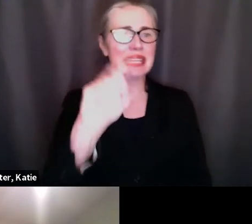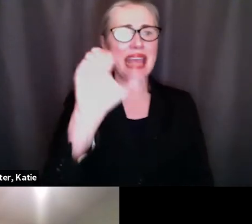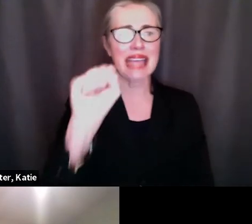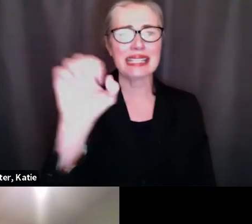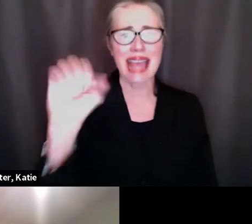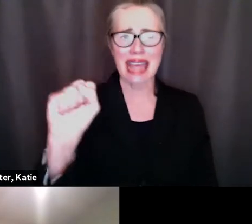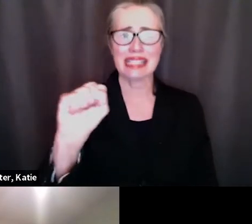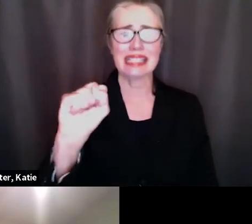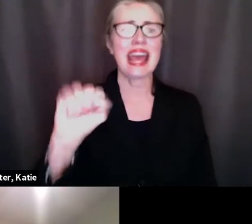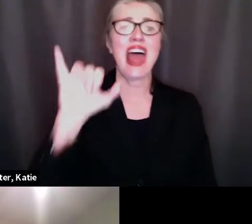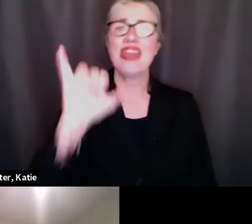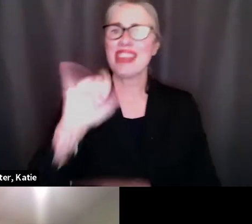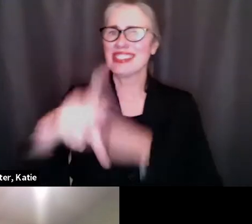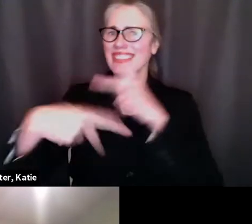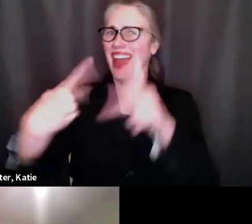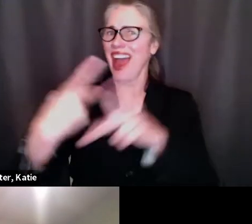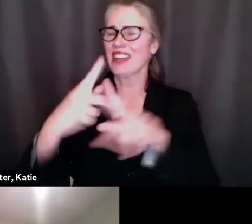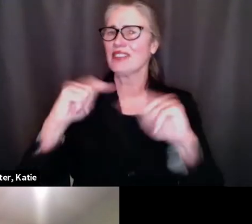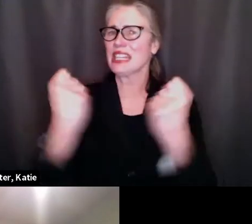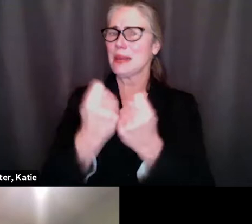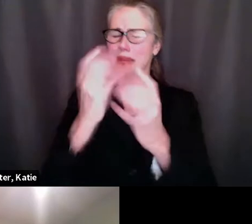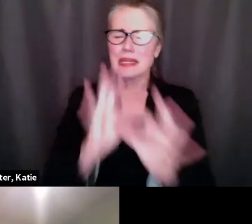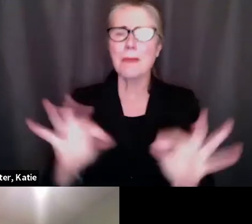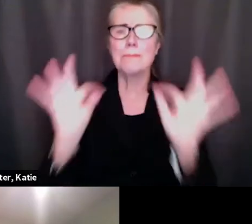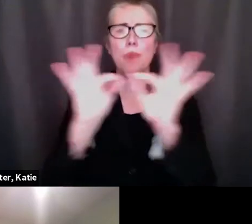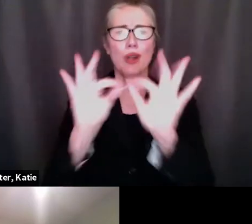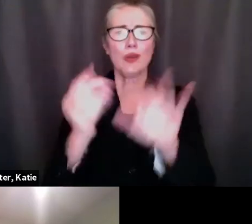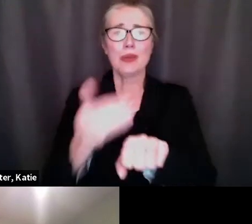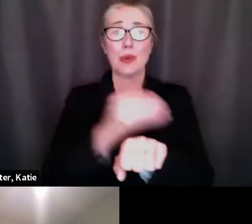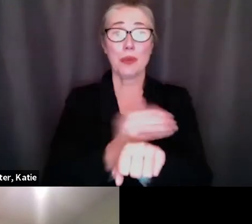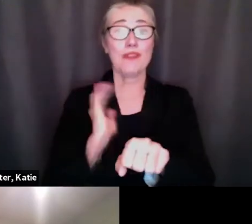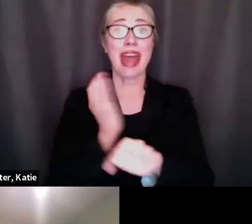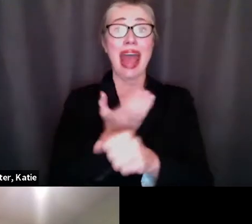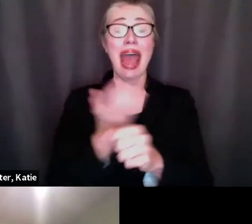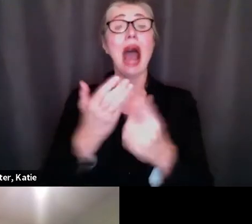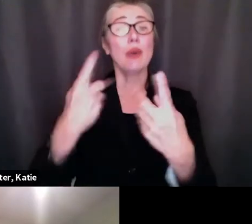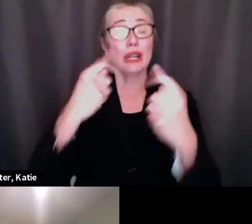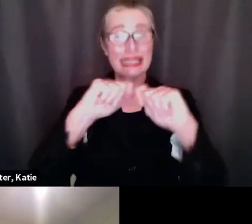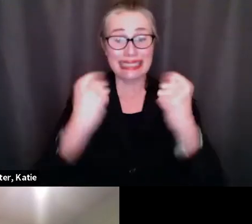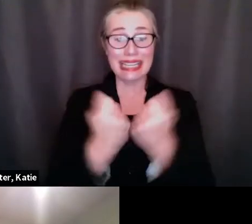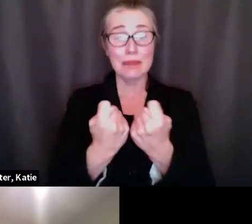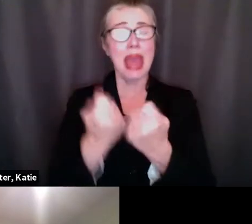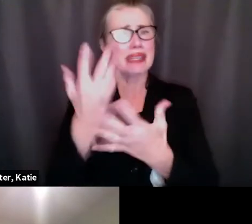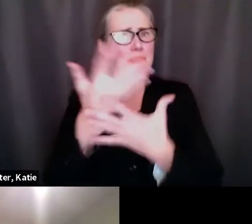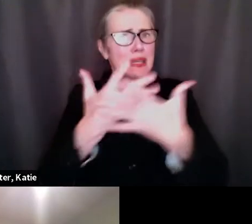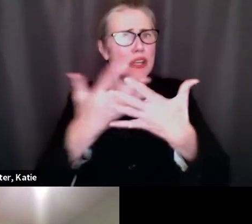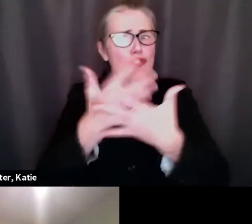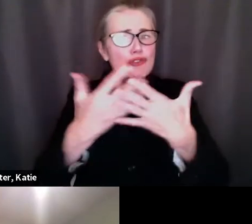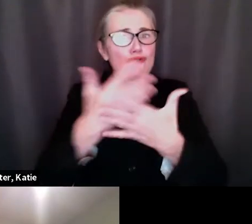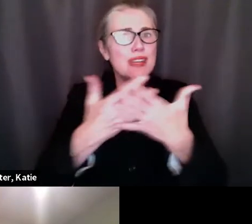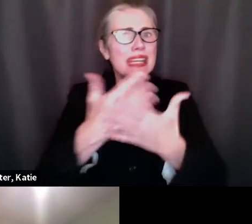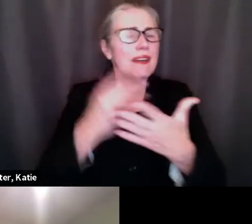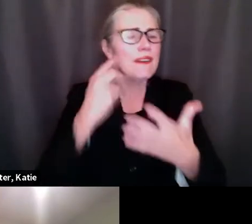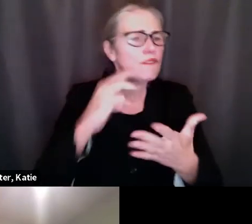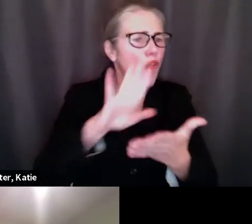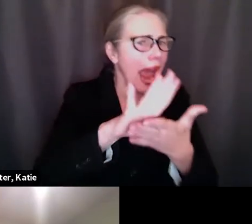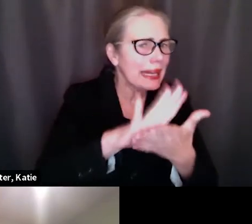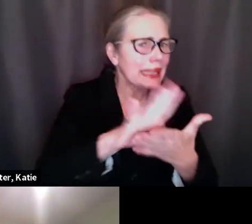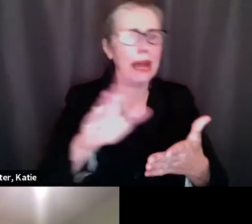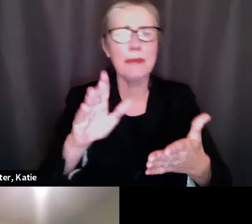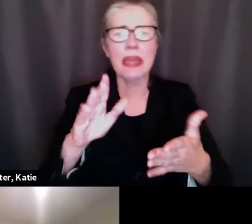mtfs team has helped develop a system to screen and progress monitor for academic social emotional and behavioral